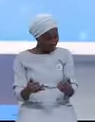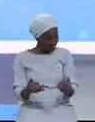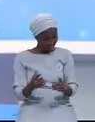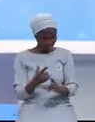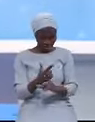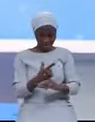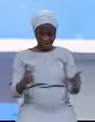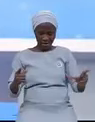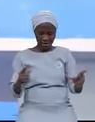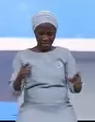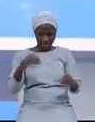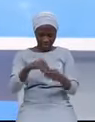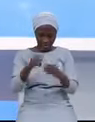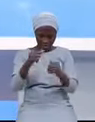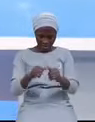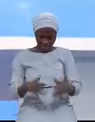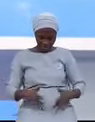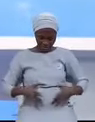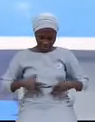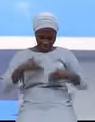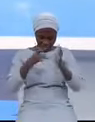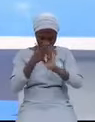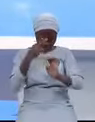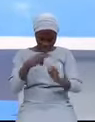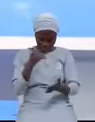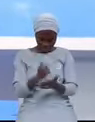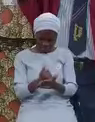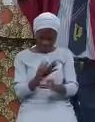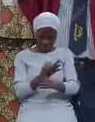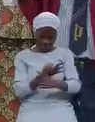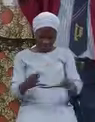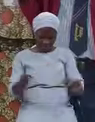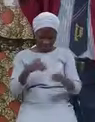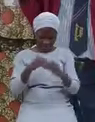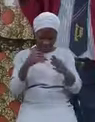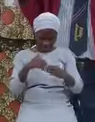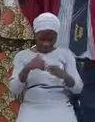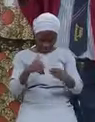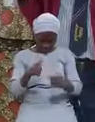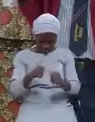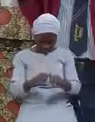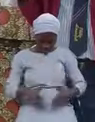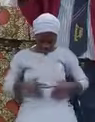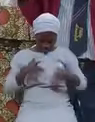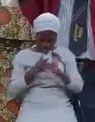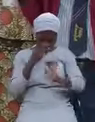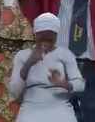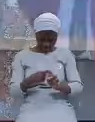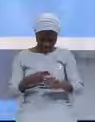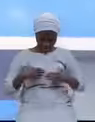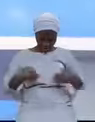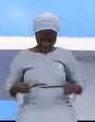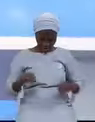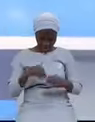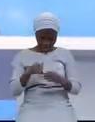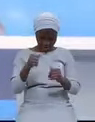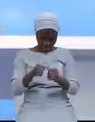liberation in every life, freedom in every life, healing in every